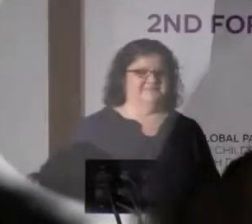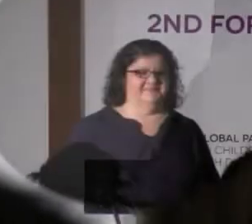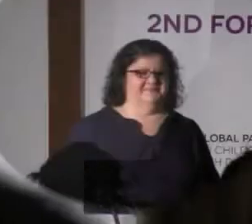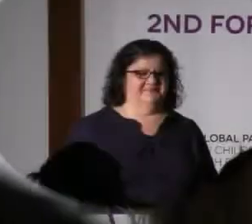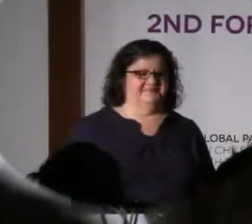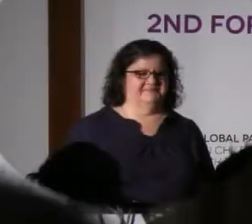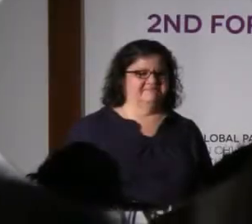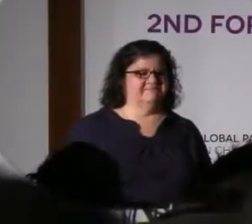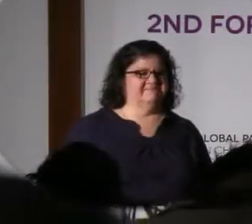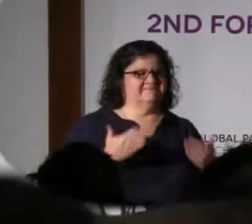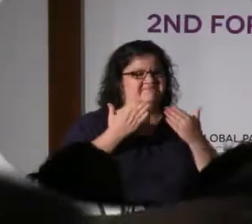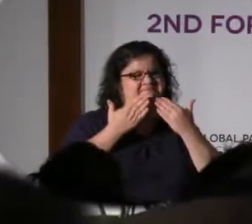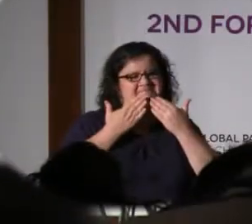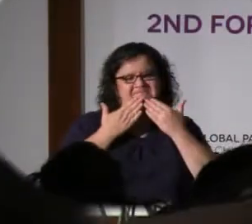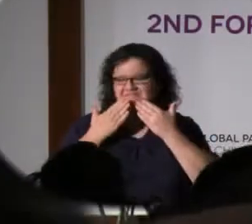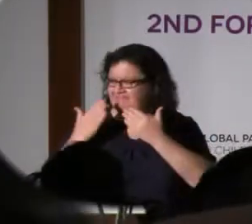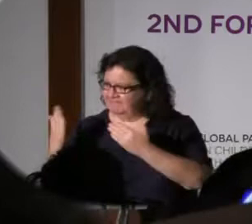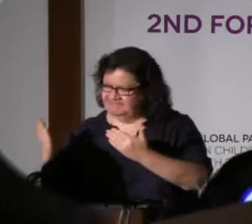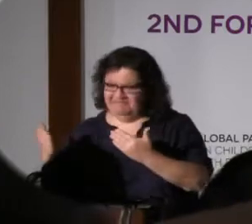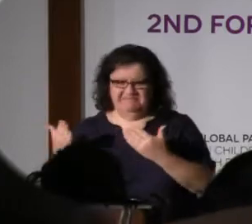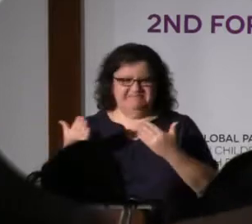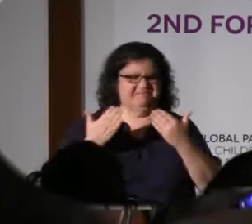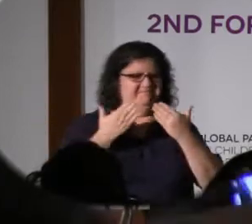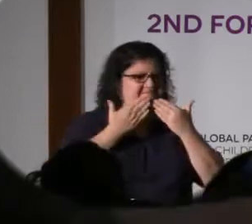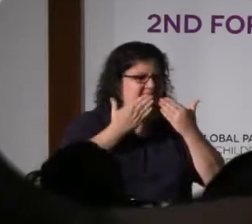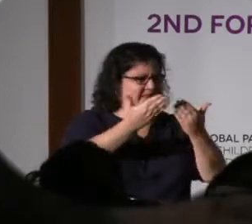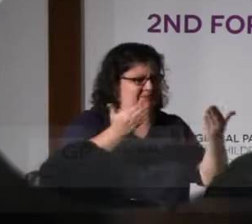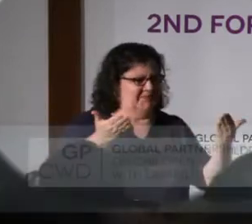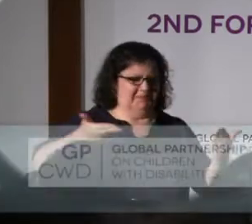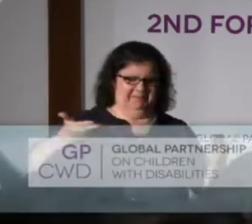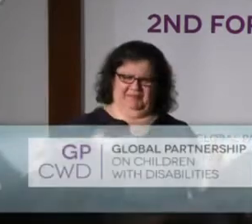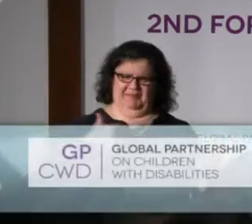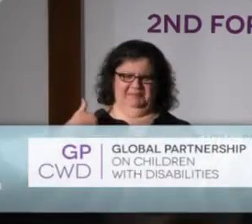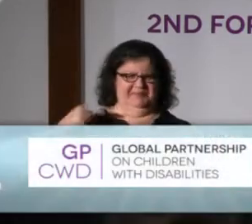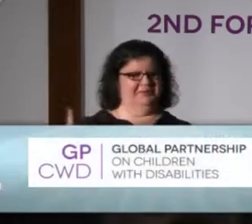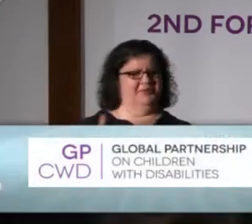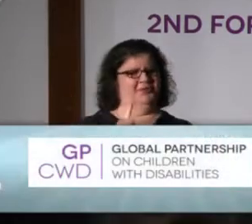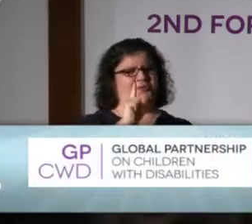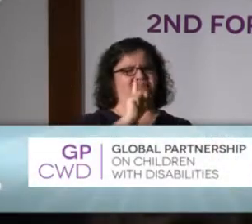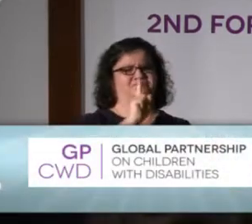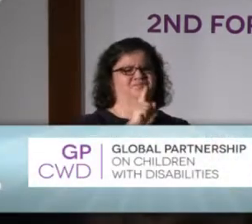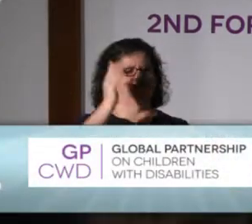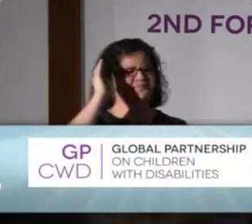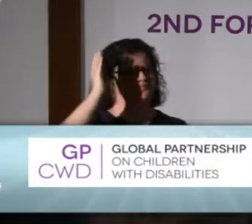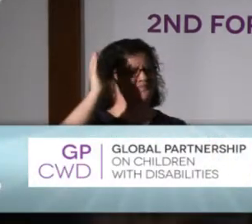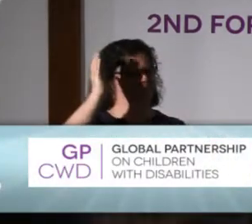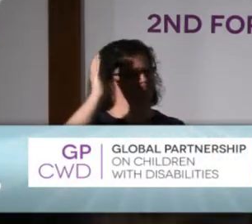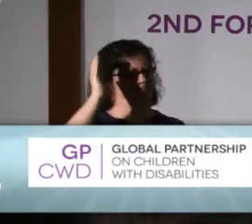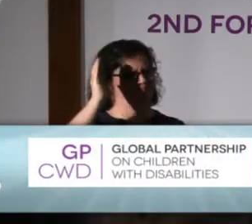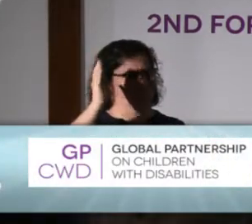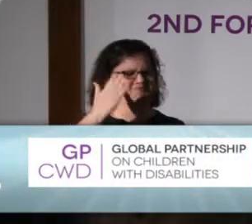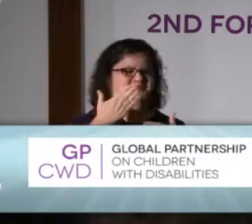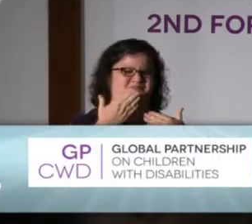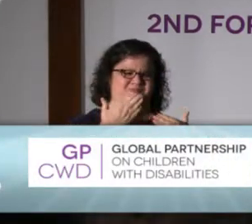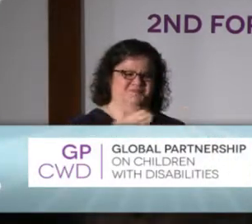Thank you very much for this opportunity to share my feelings about